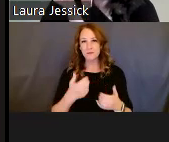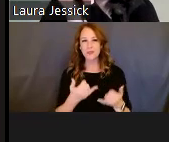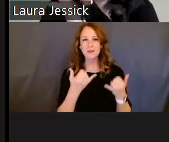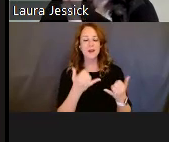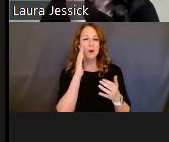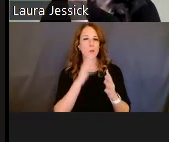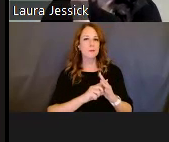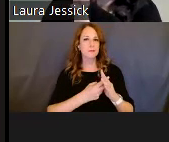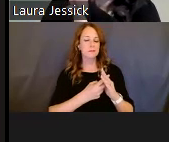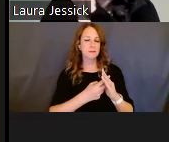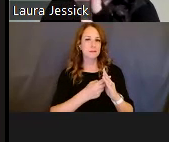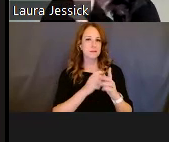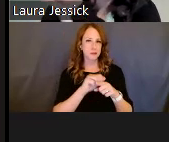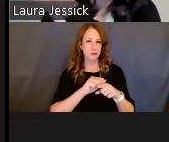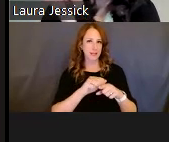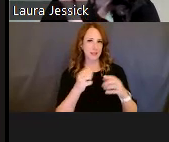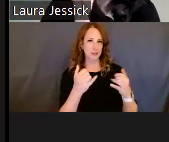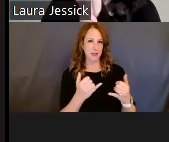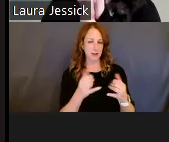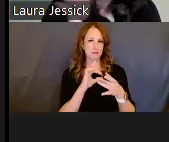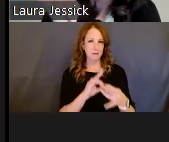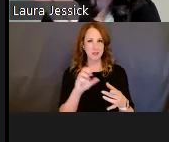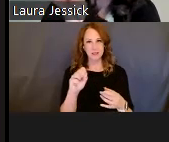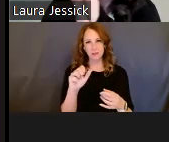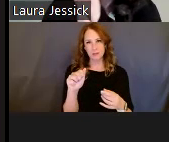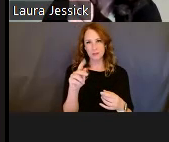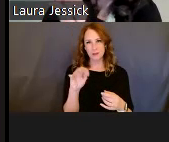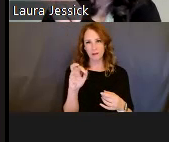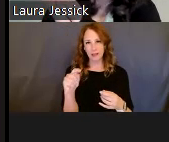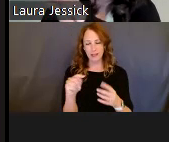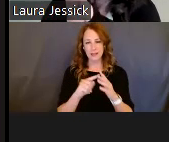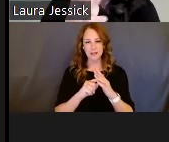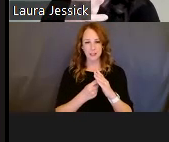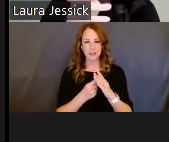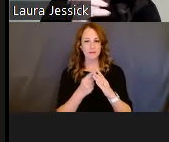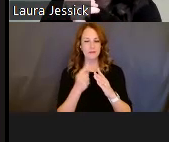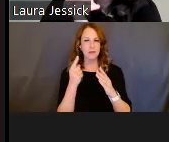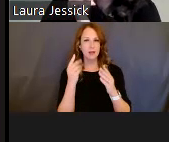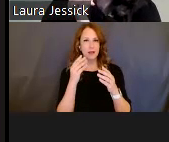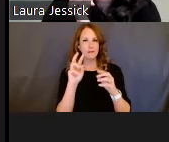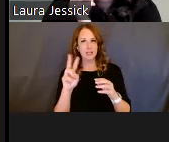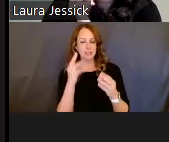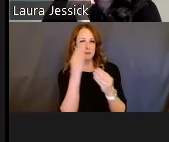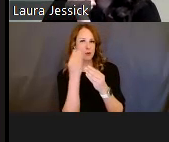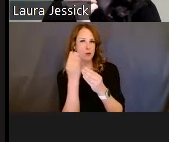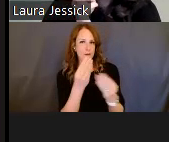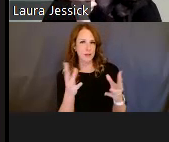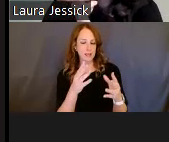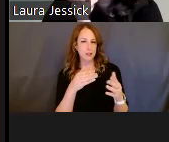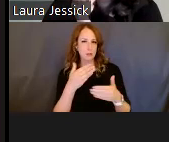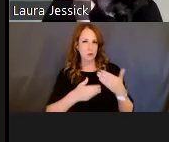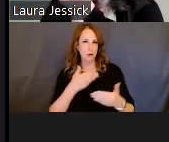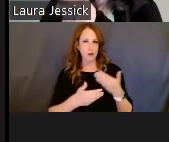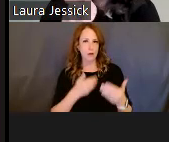into our training today on the Sexual Assault Kit Initiative Victim Notification Protocol for the state of Maryland.